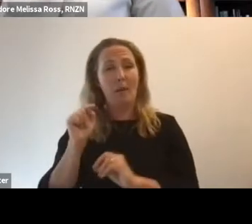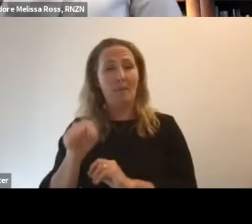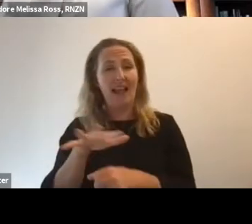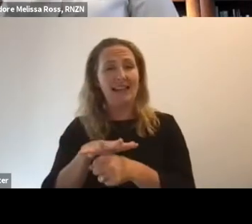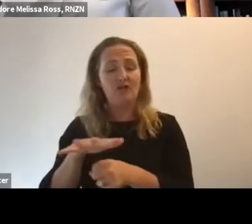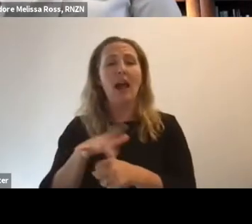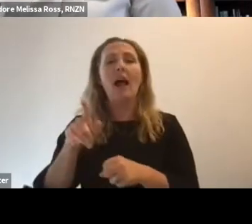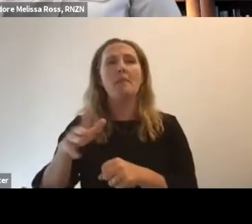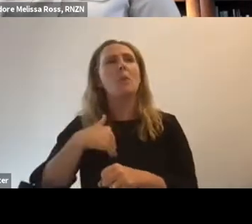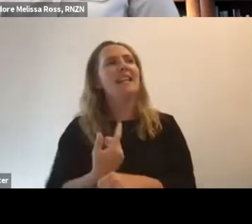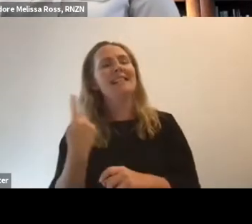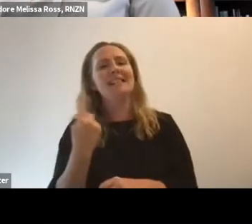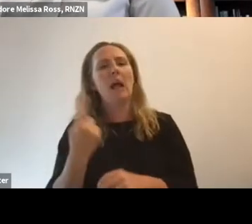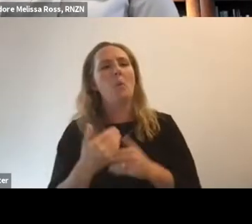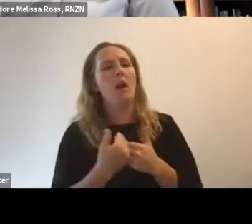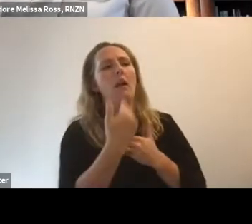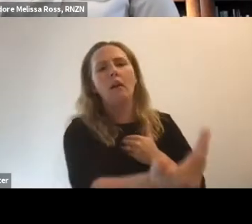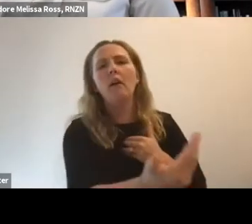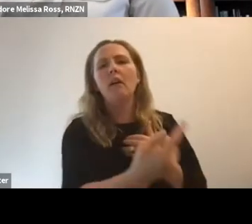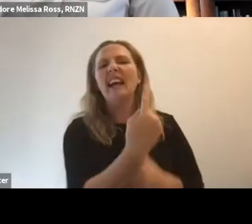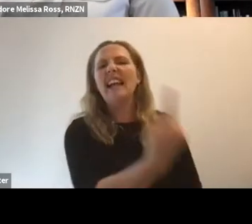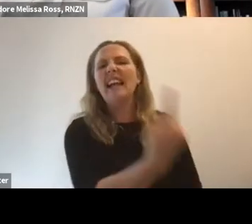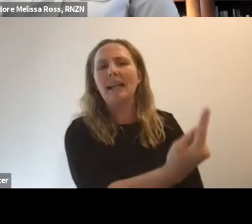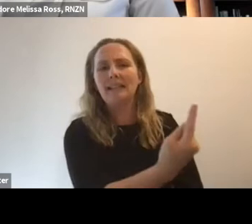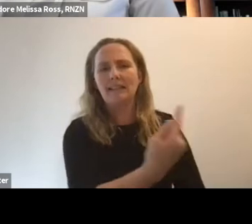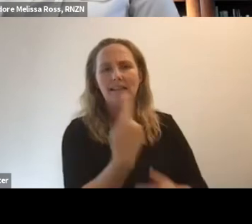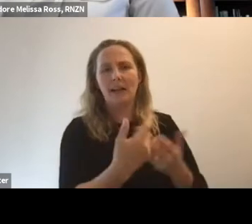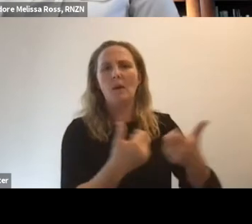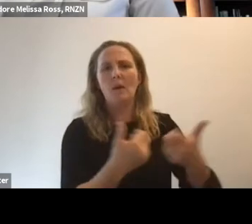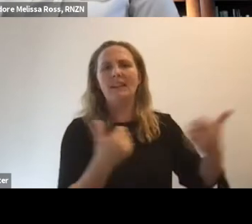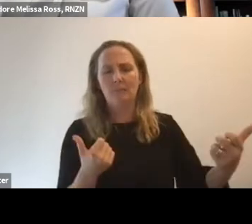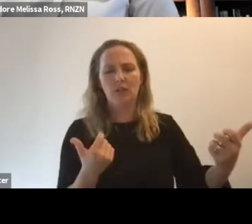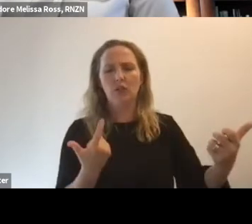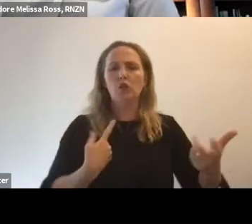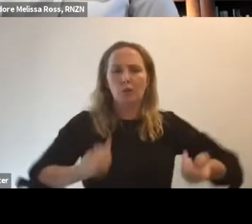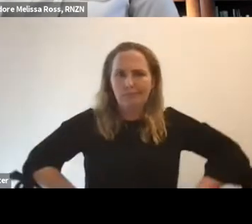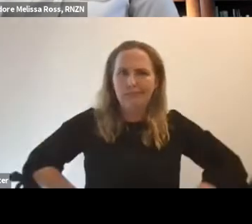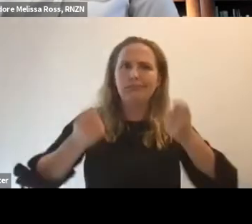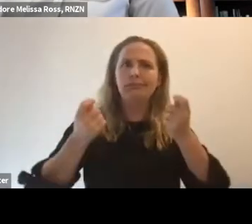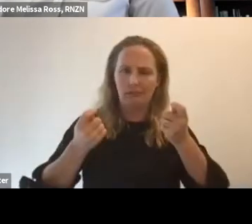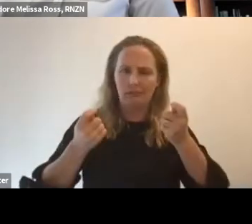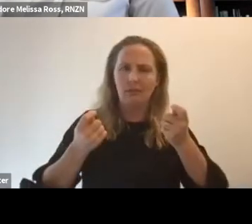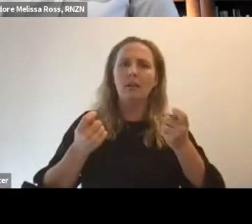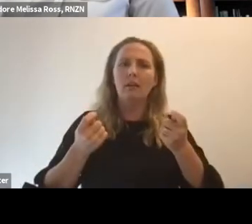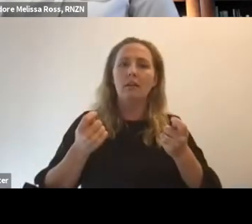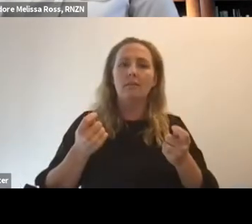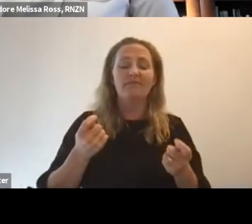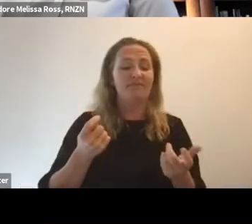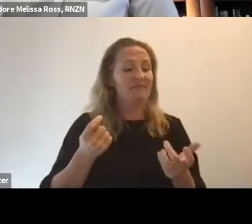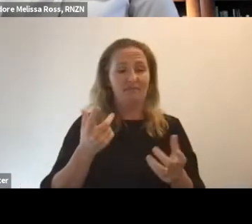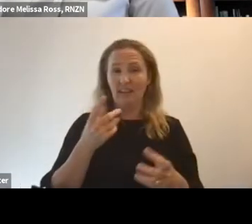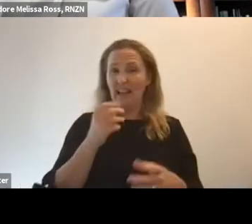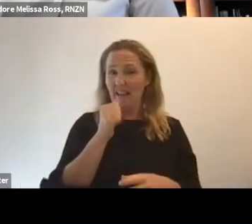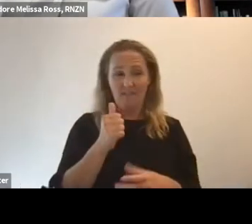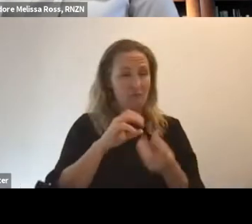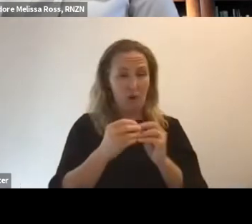investigation to draw all of the evidence to the surface, including the most uncomfortable evidence. And